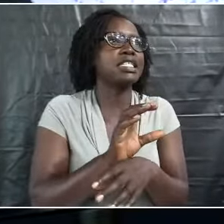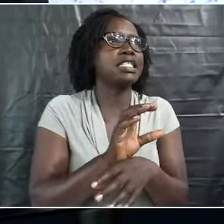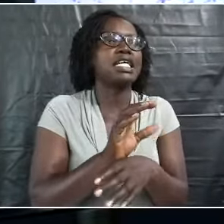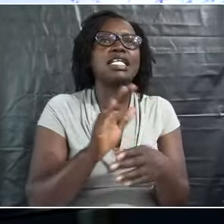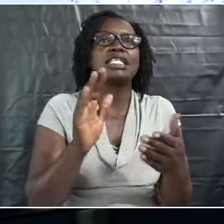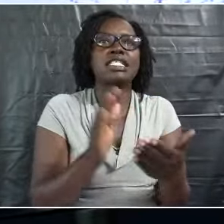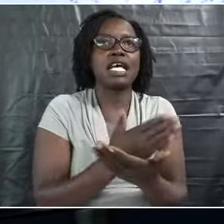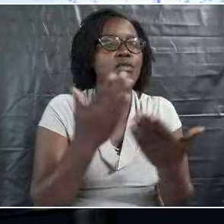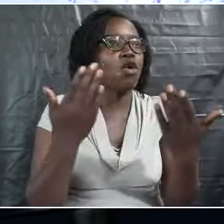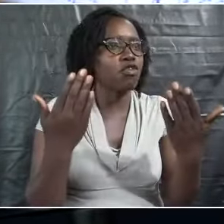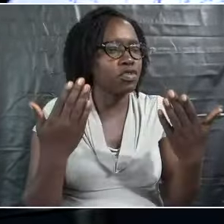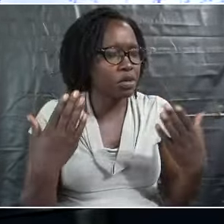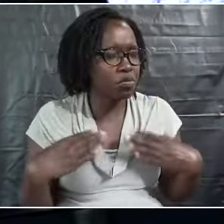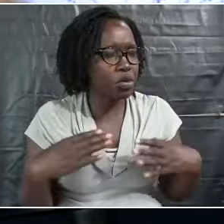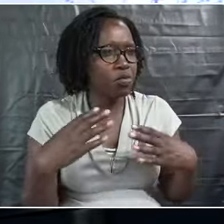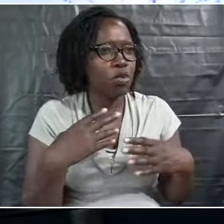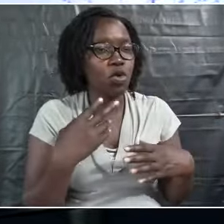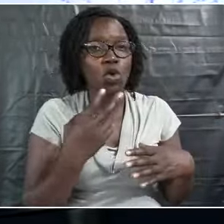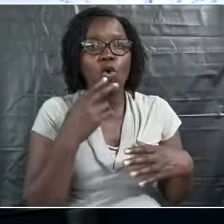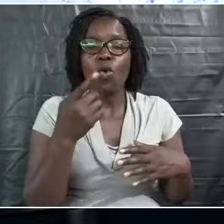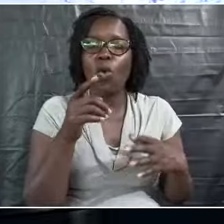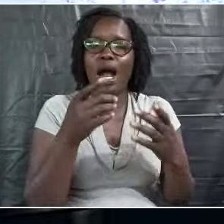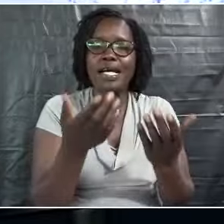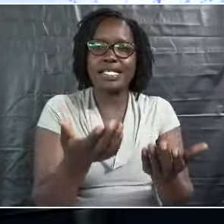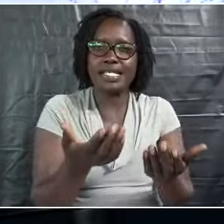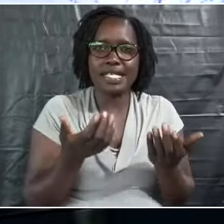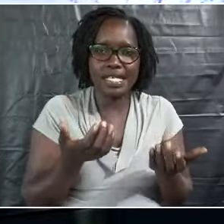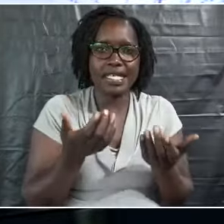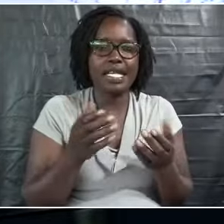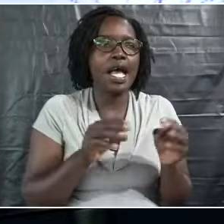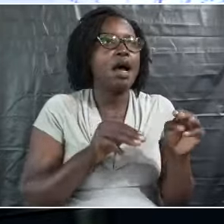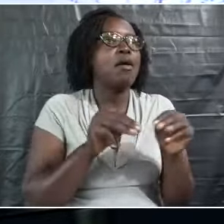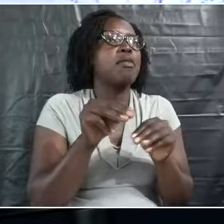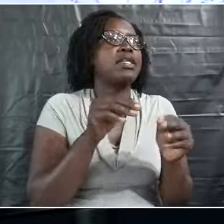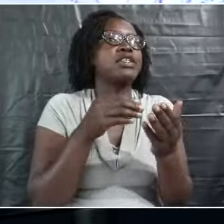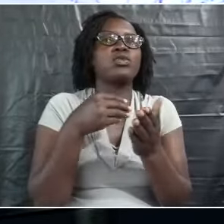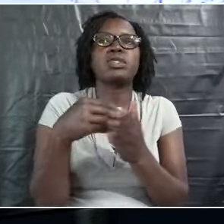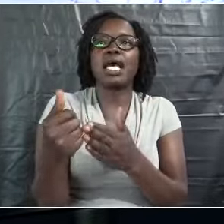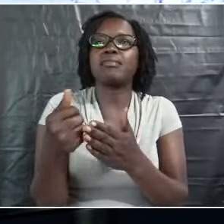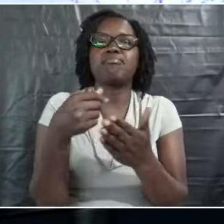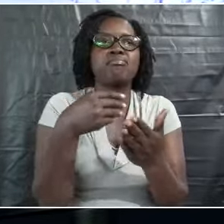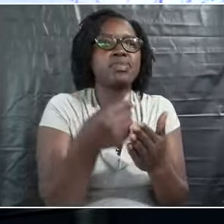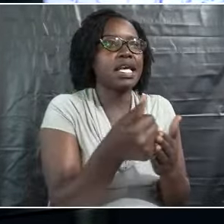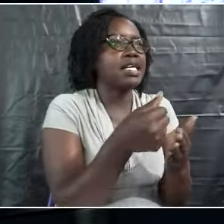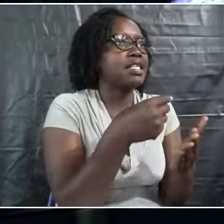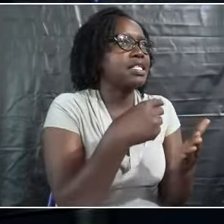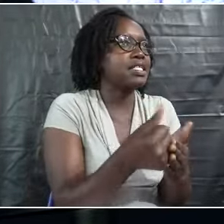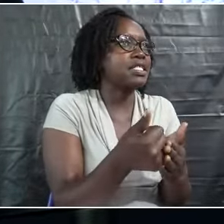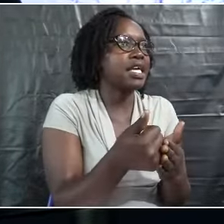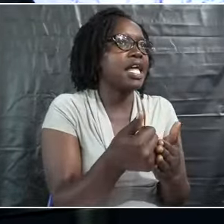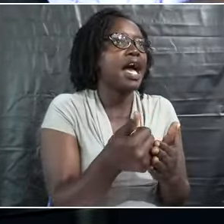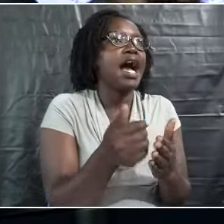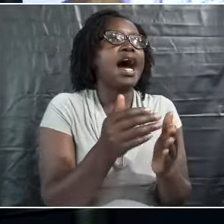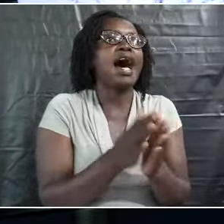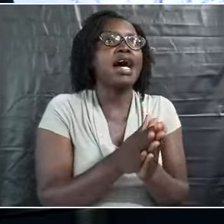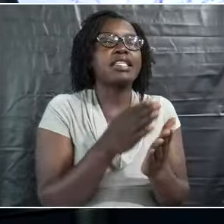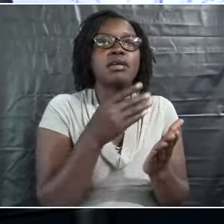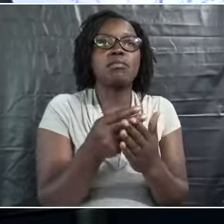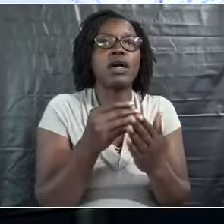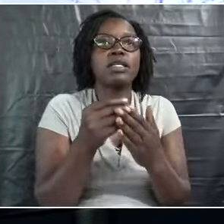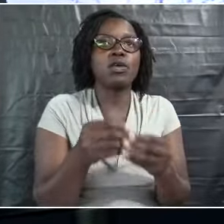the people who had means, managed to sell, and proceeds were given